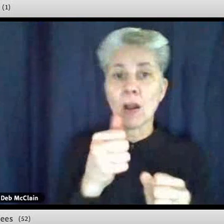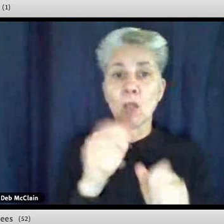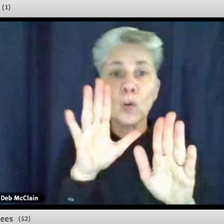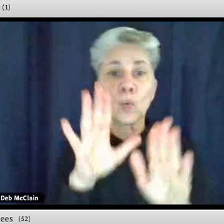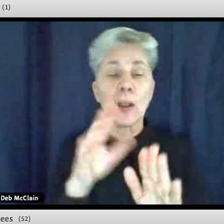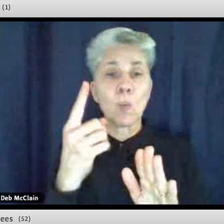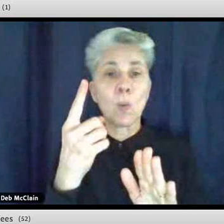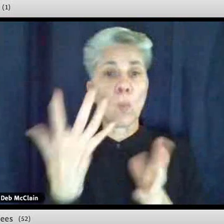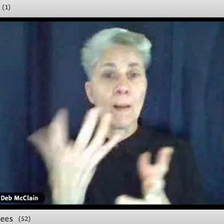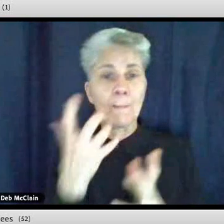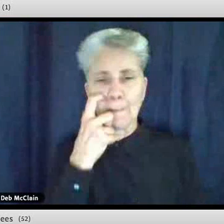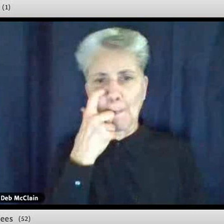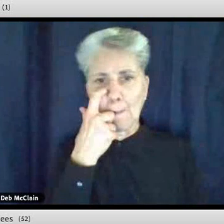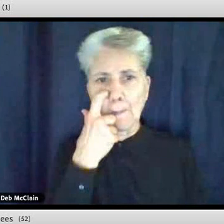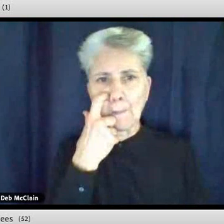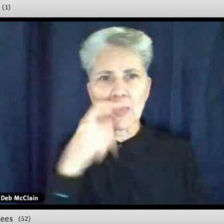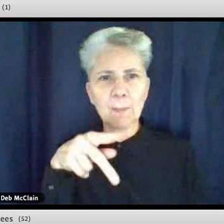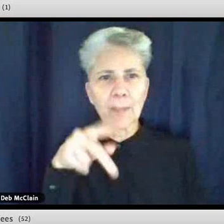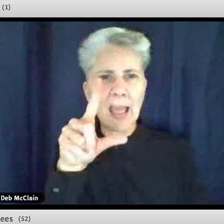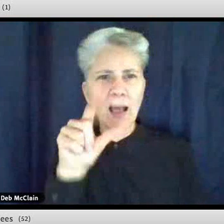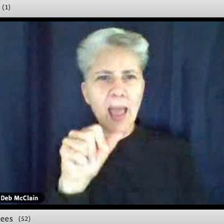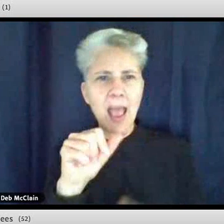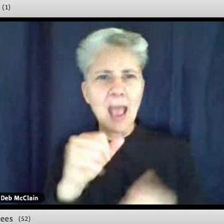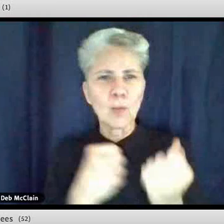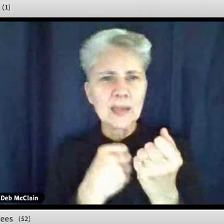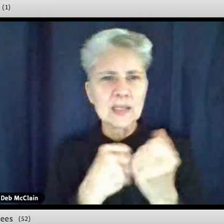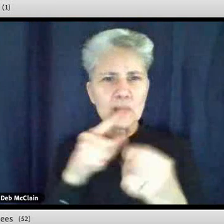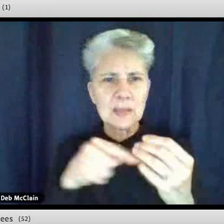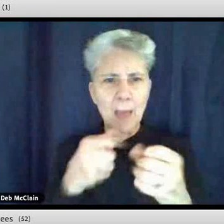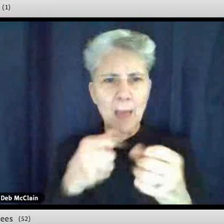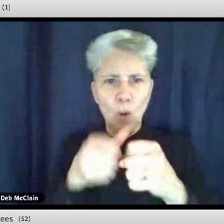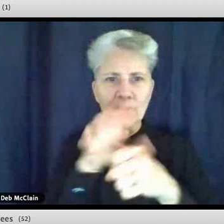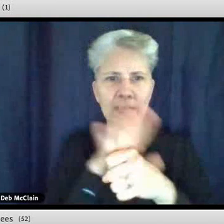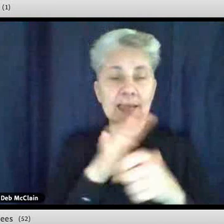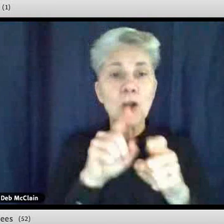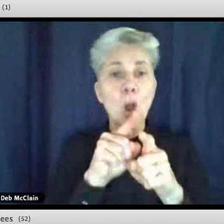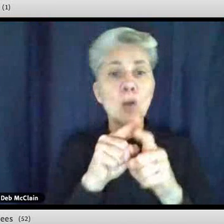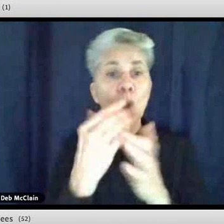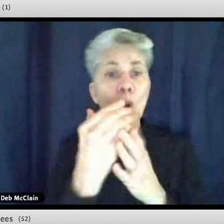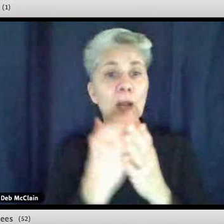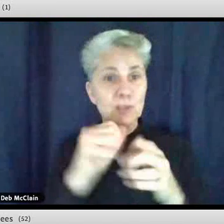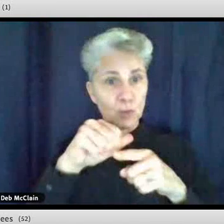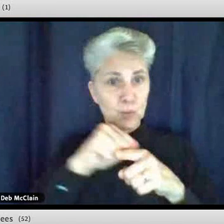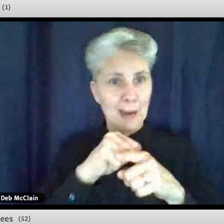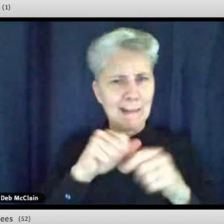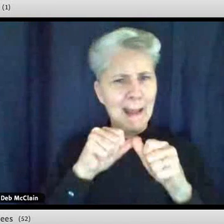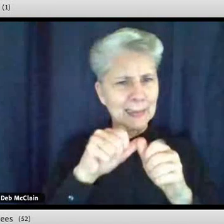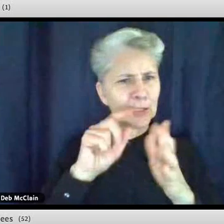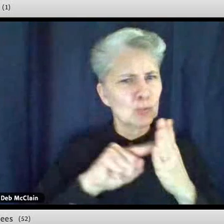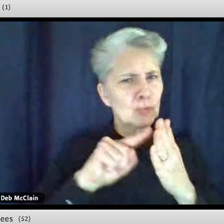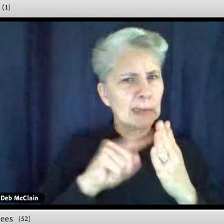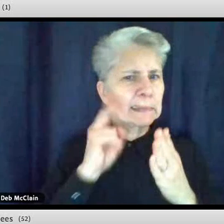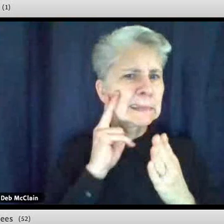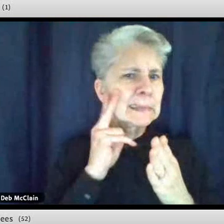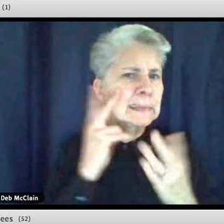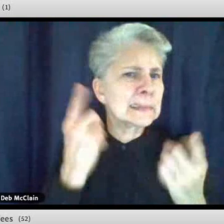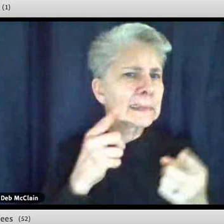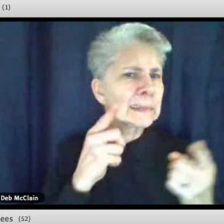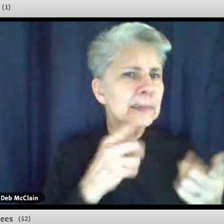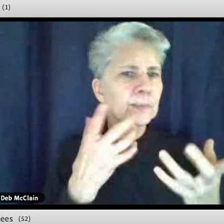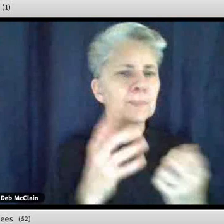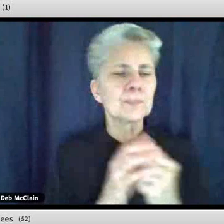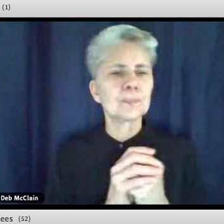that. Another great one is PLA resources on COVID-19. They also list some training. I